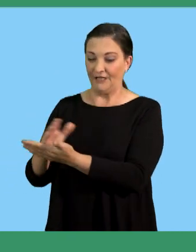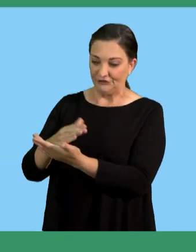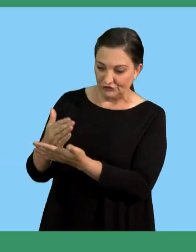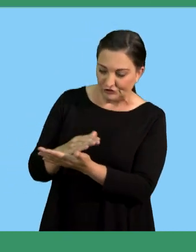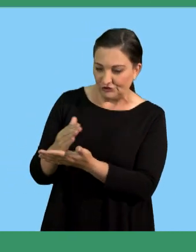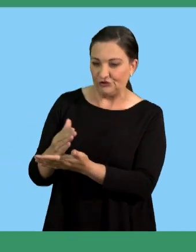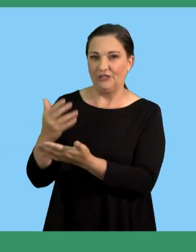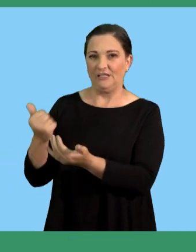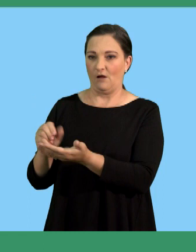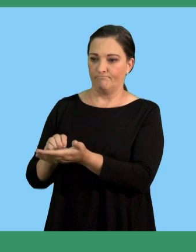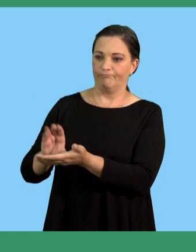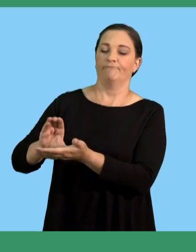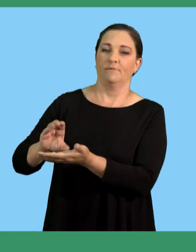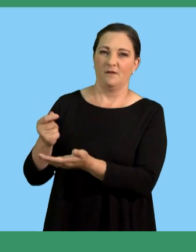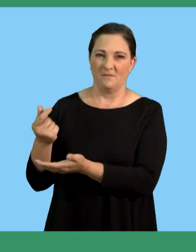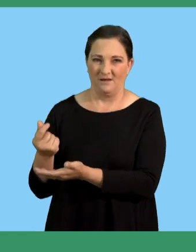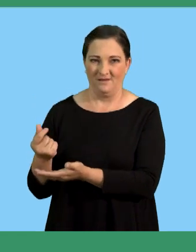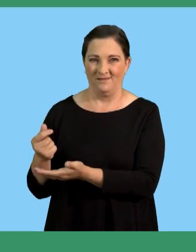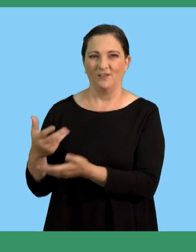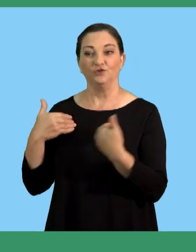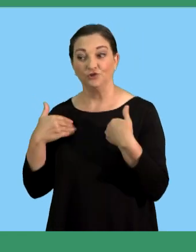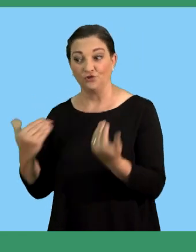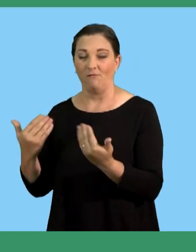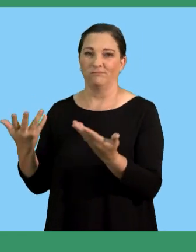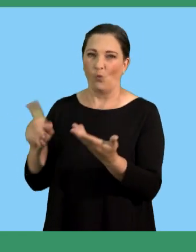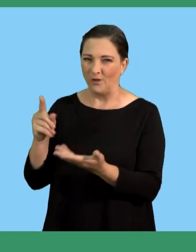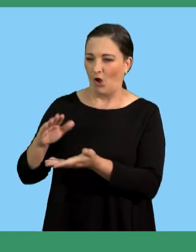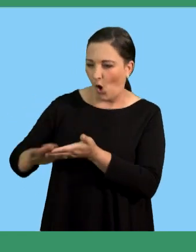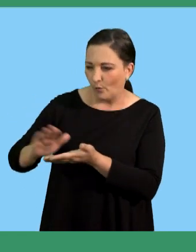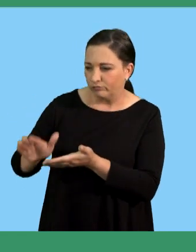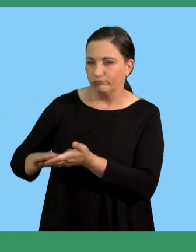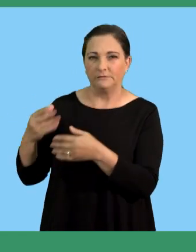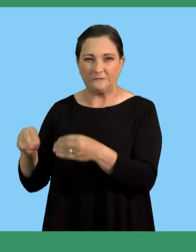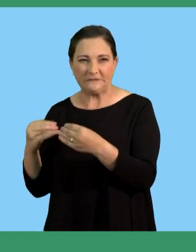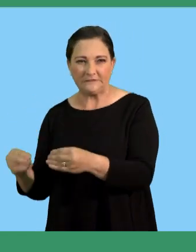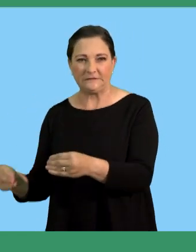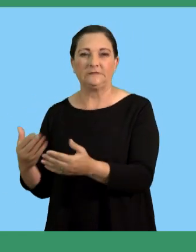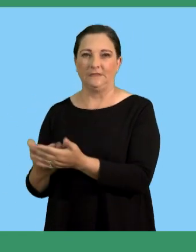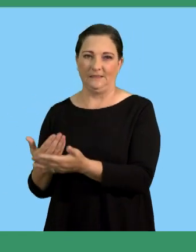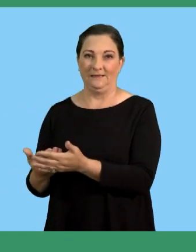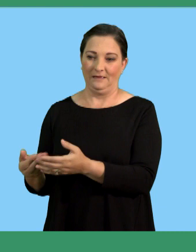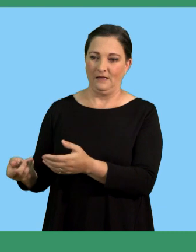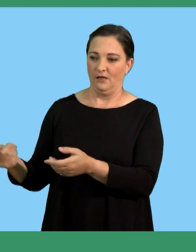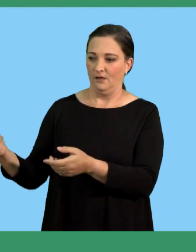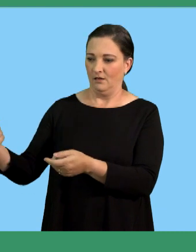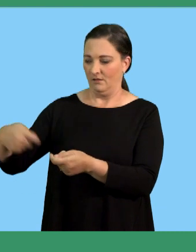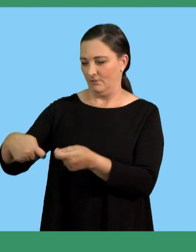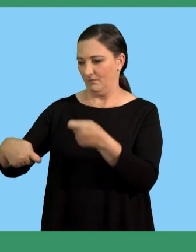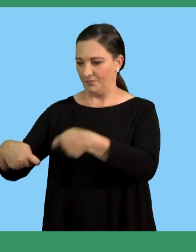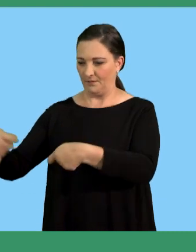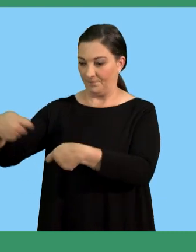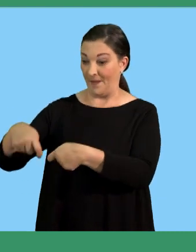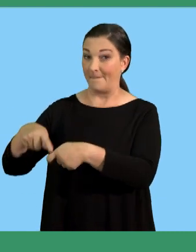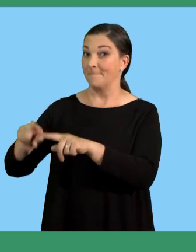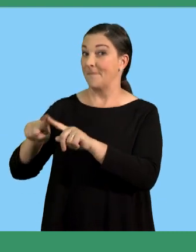order to obtain capital, which is what they'll use to start operating their business. So for